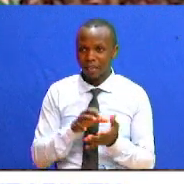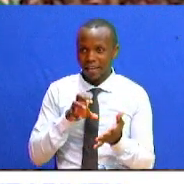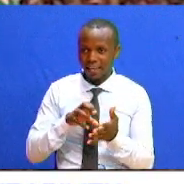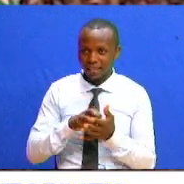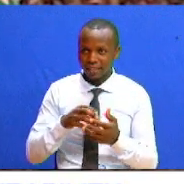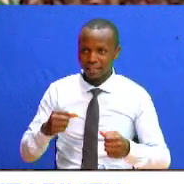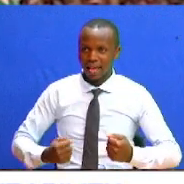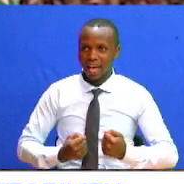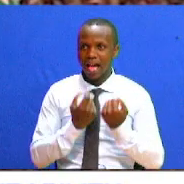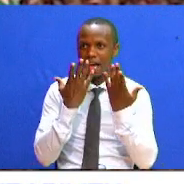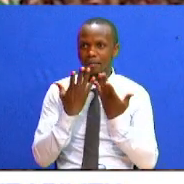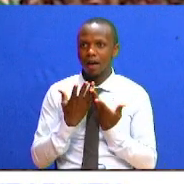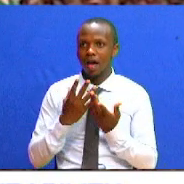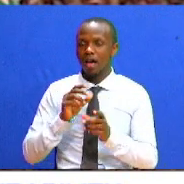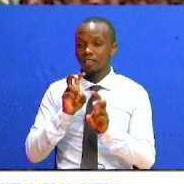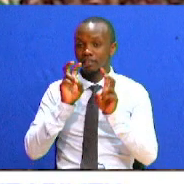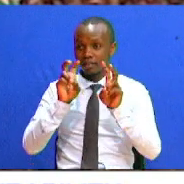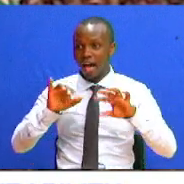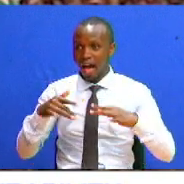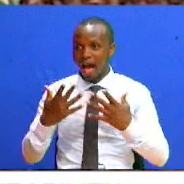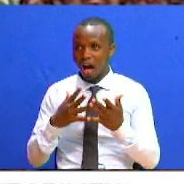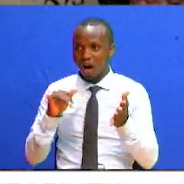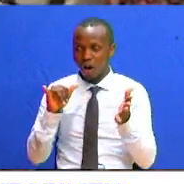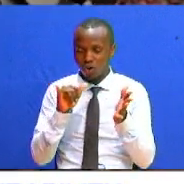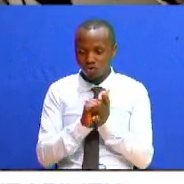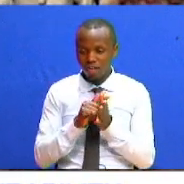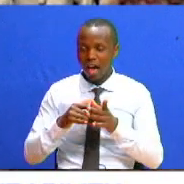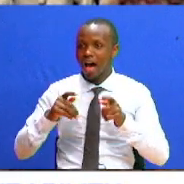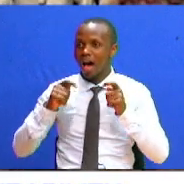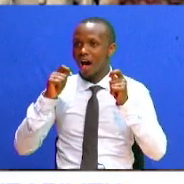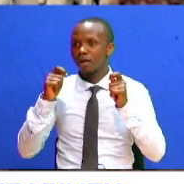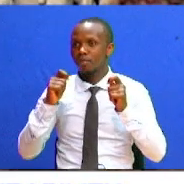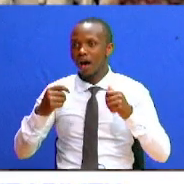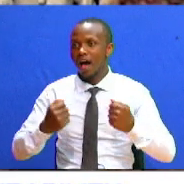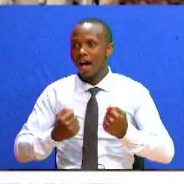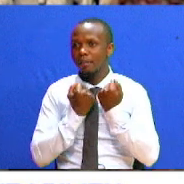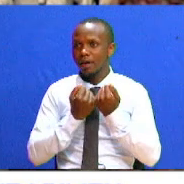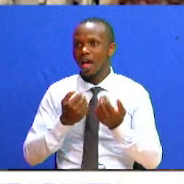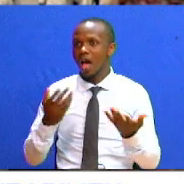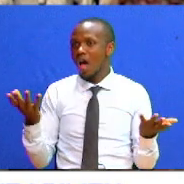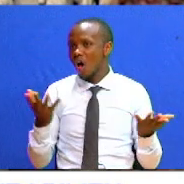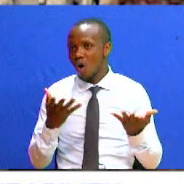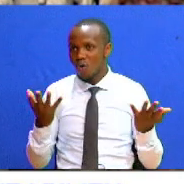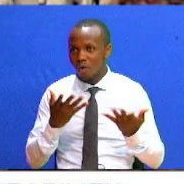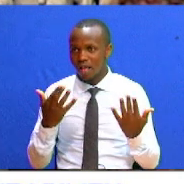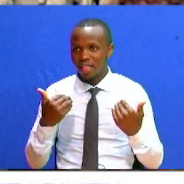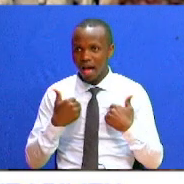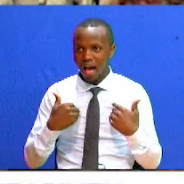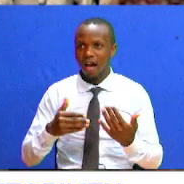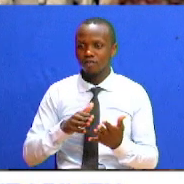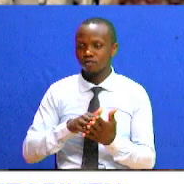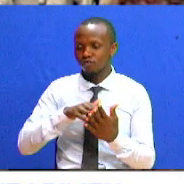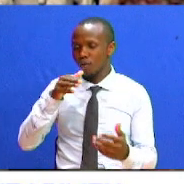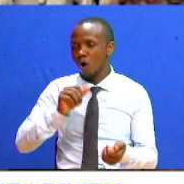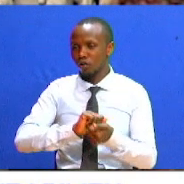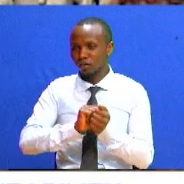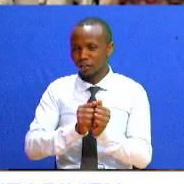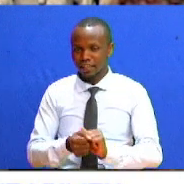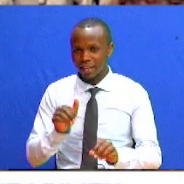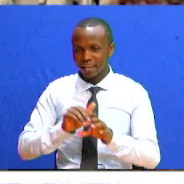all eyes are on how this protest will unfold and whether they will spark meaningful change in East